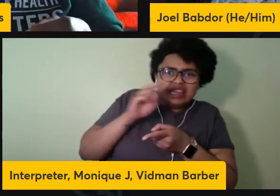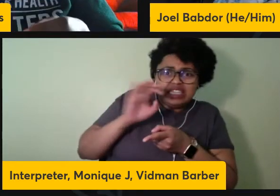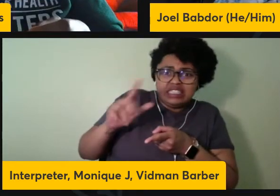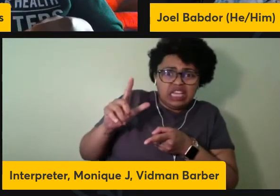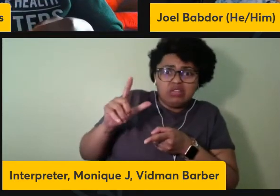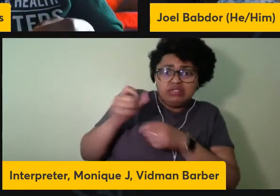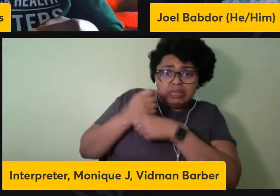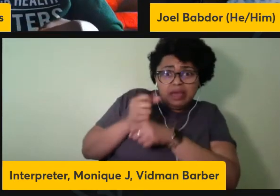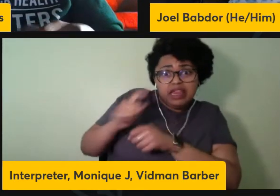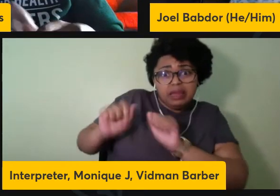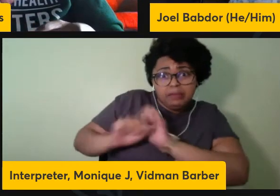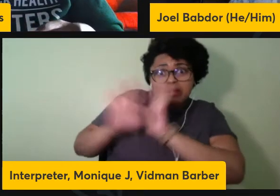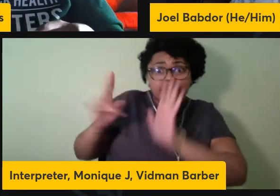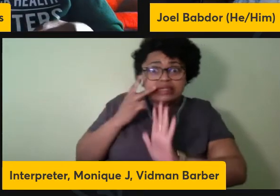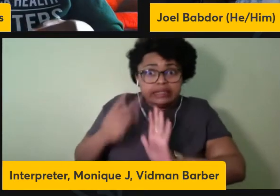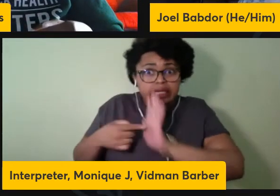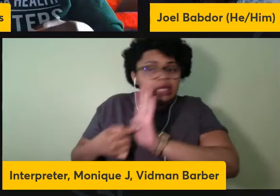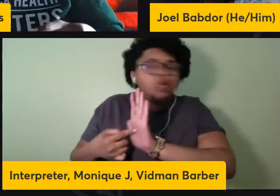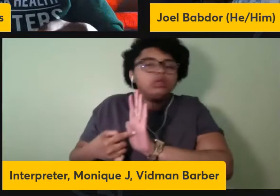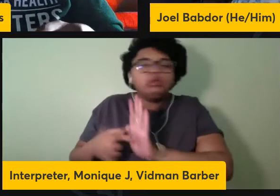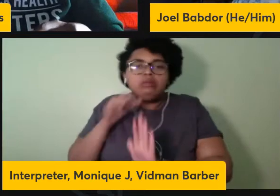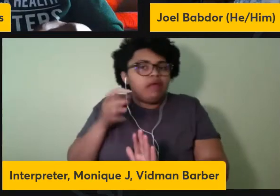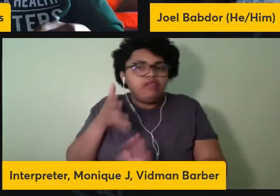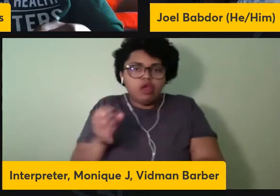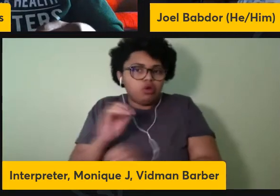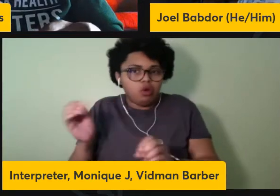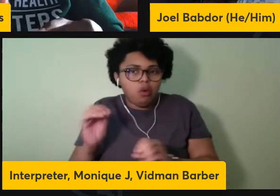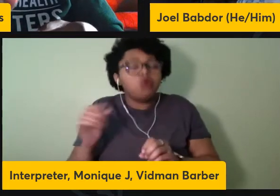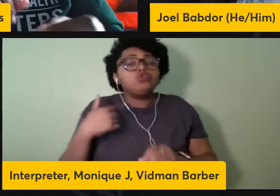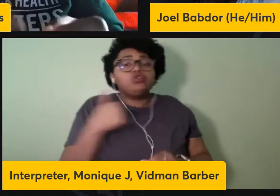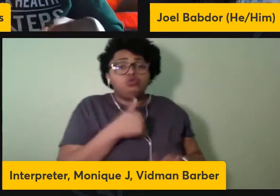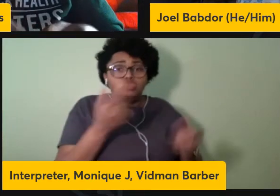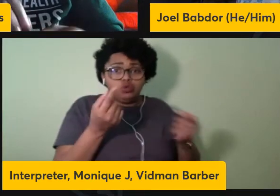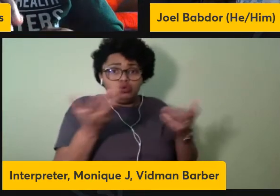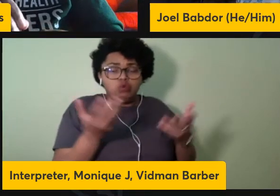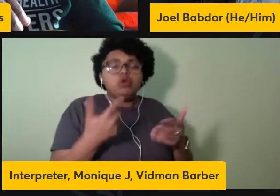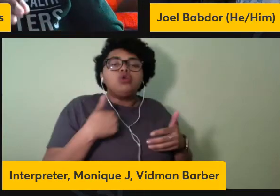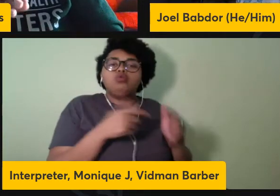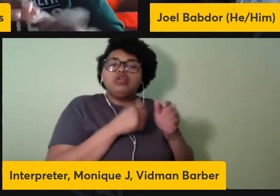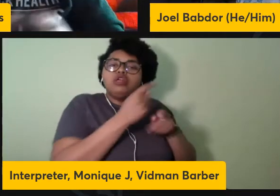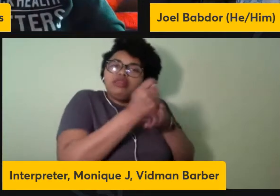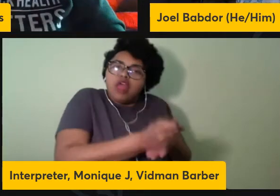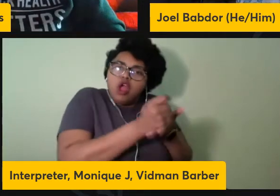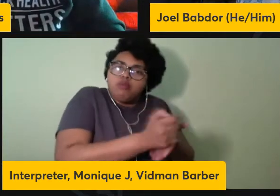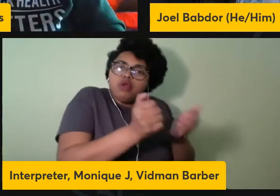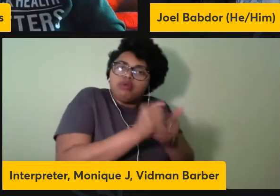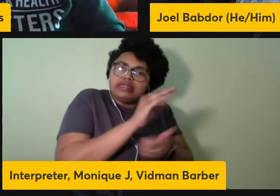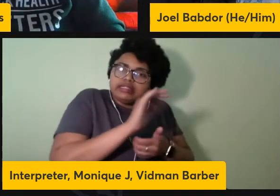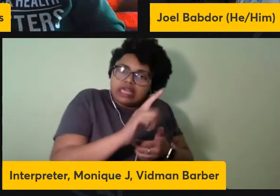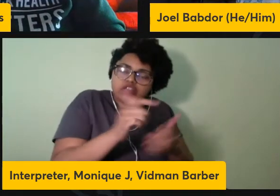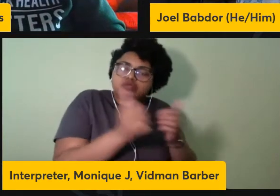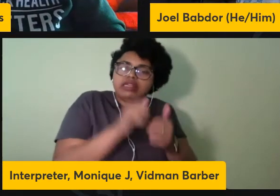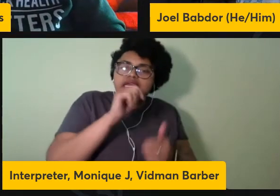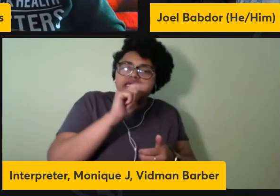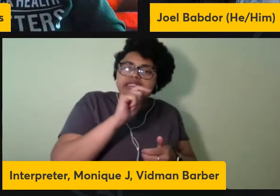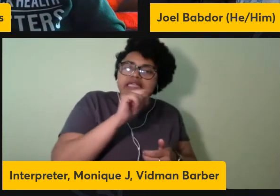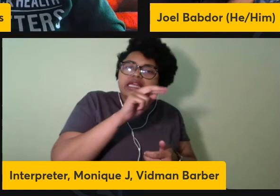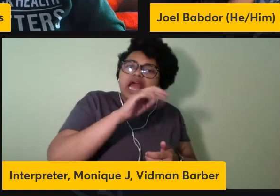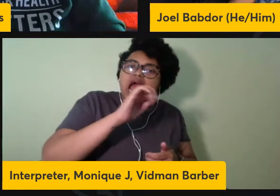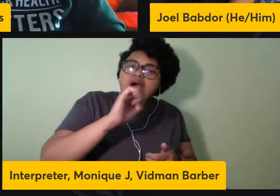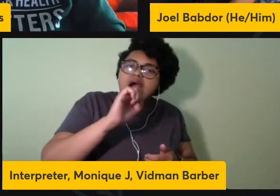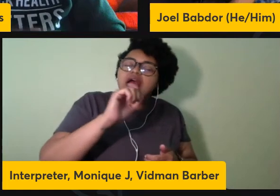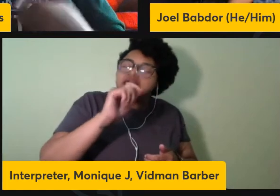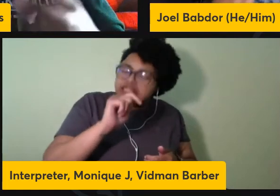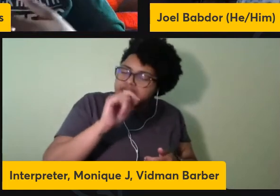in vitro study and treat cells with TNF alpha or not, and then take that supernatant and see